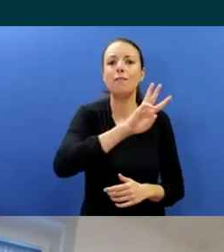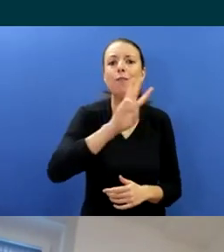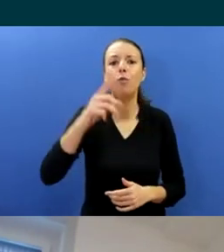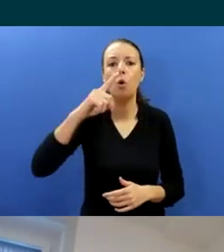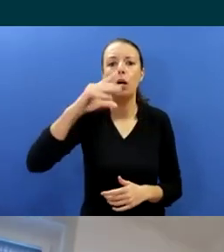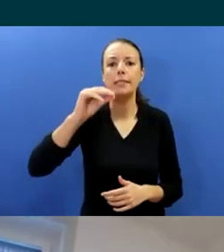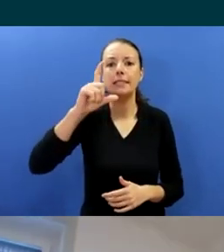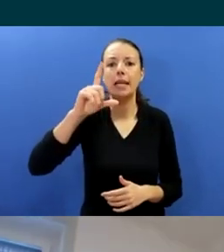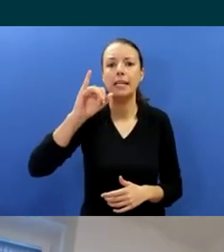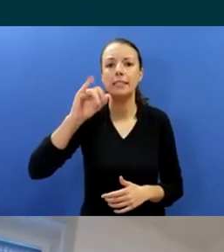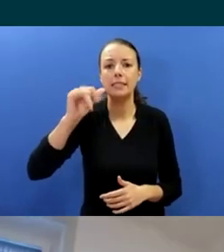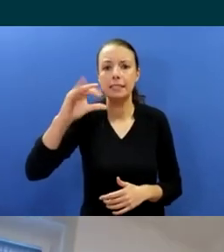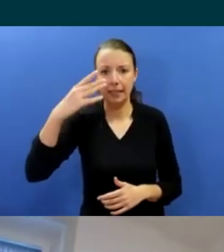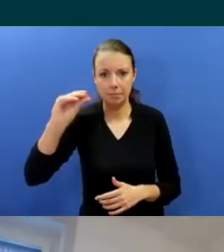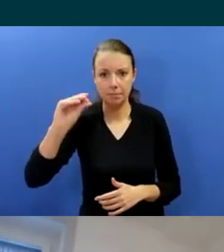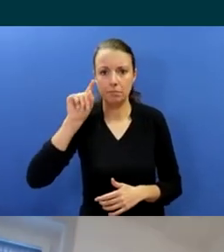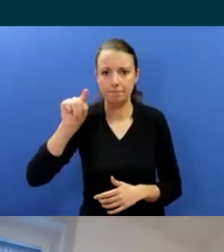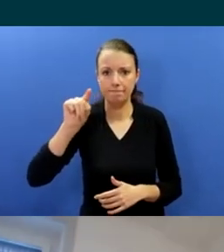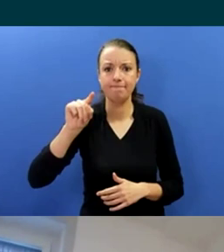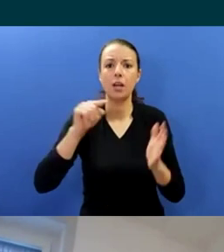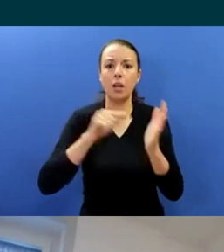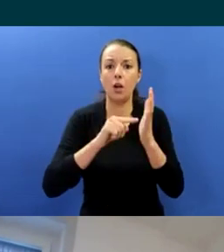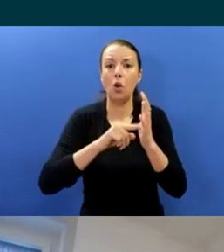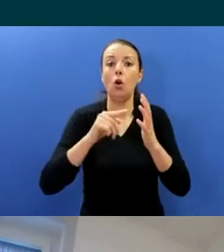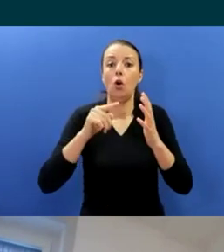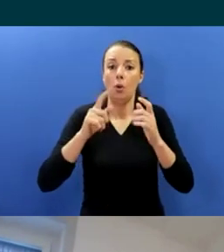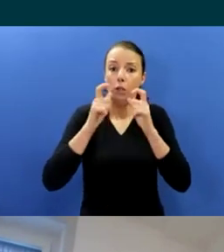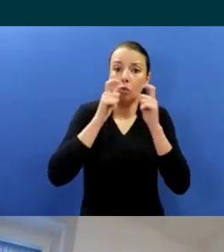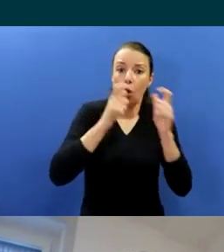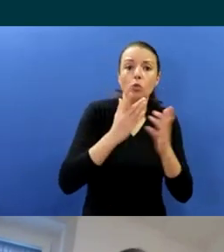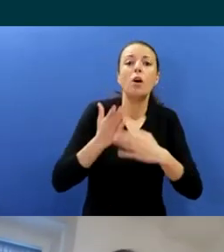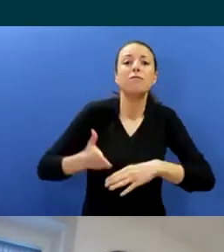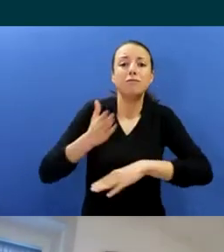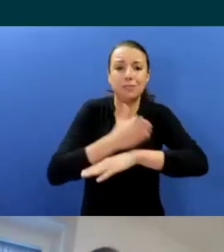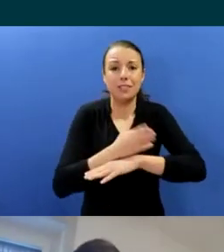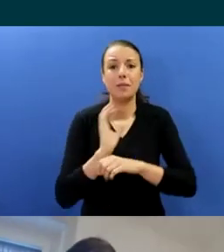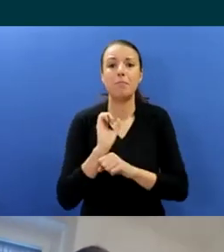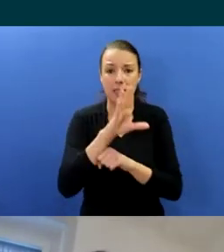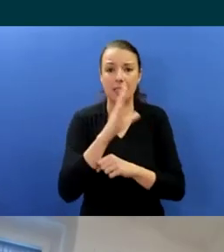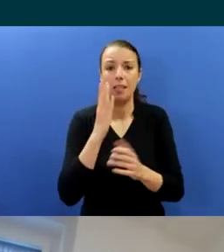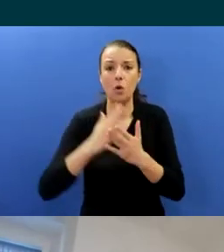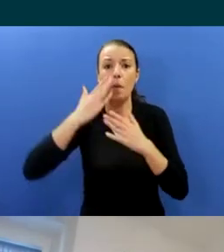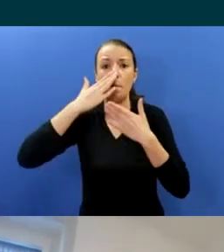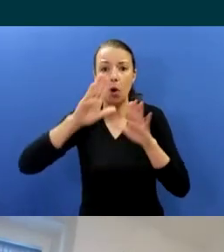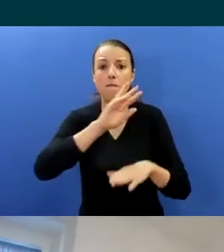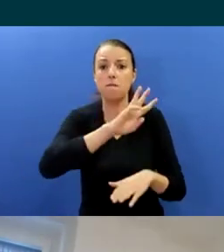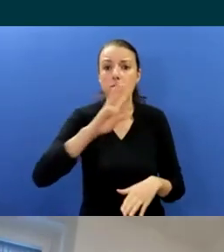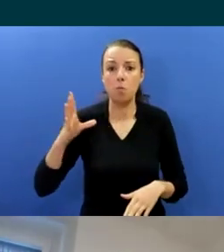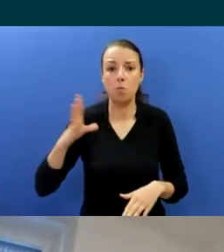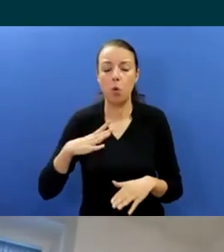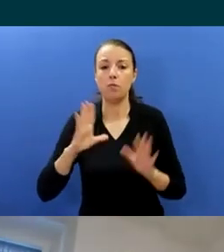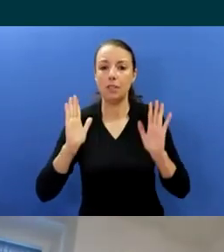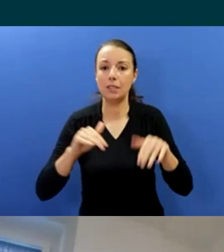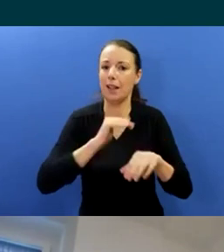presented the Decidim platform already before. Thank you very much. That means that I don't have to present it anymore. Yeah, it was